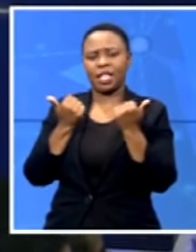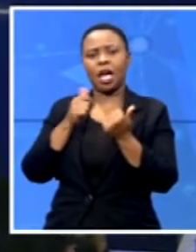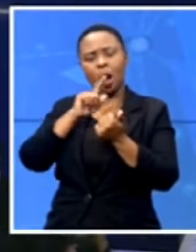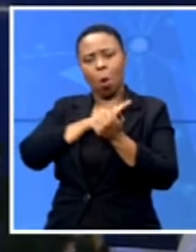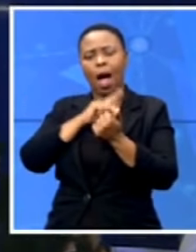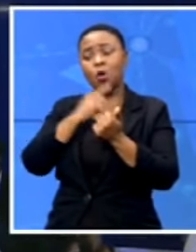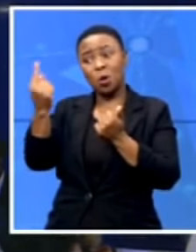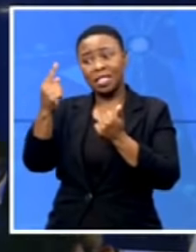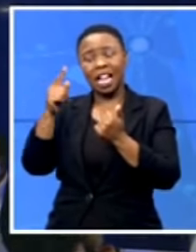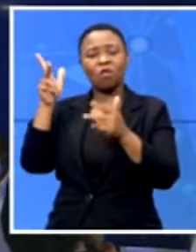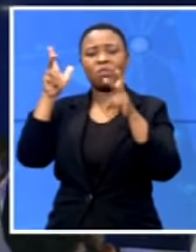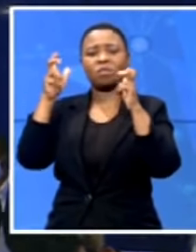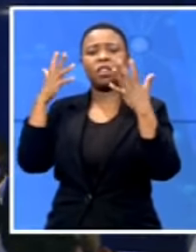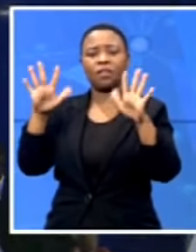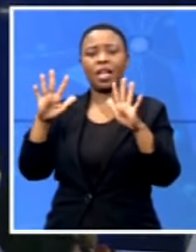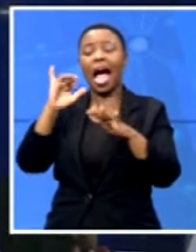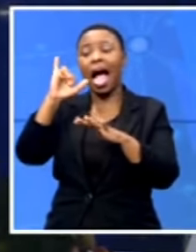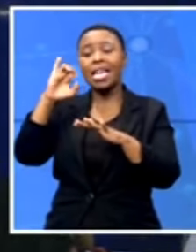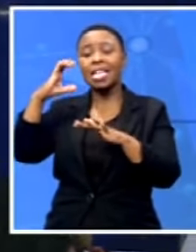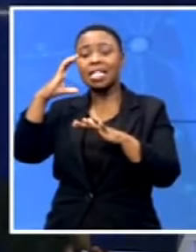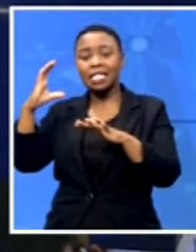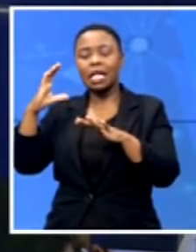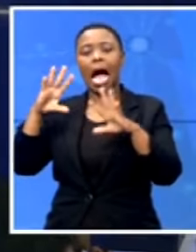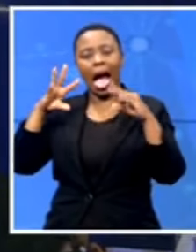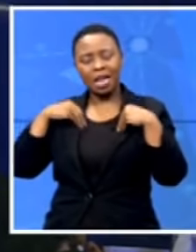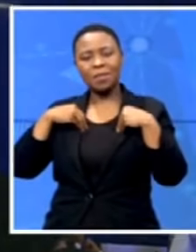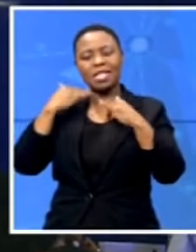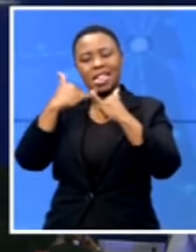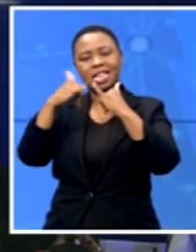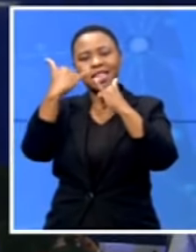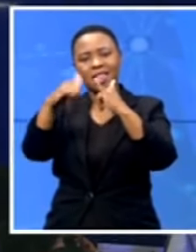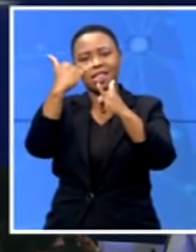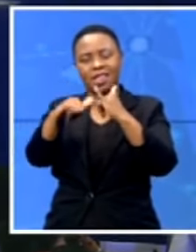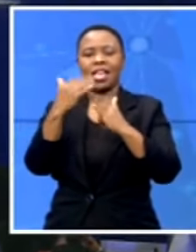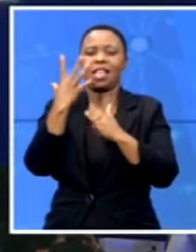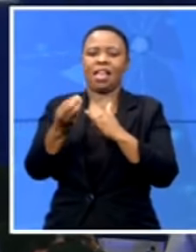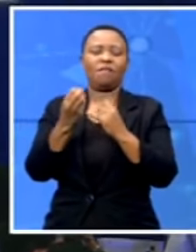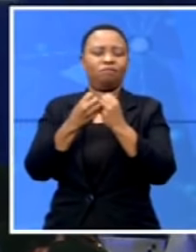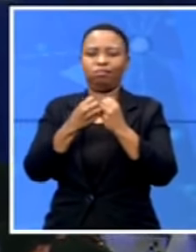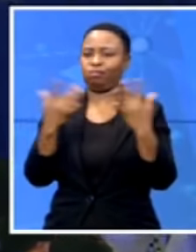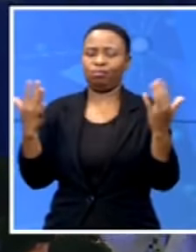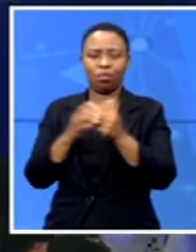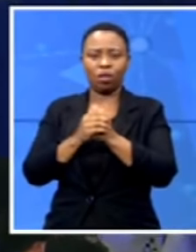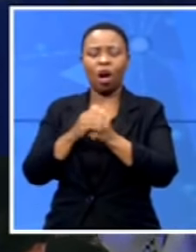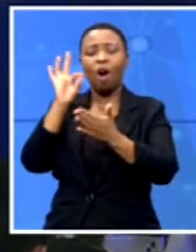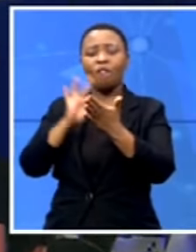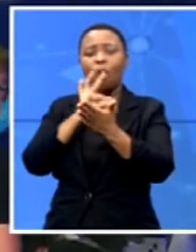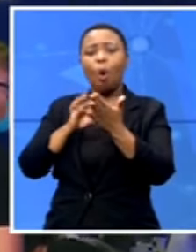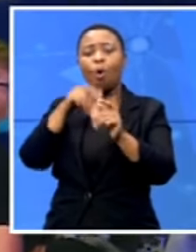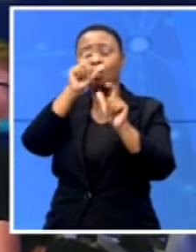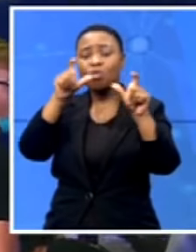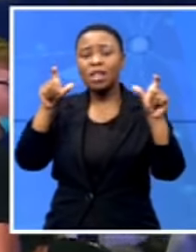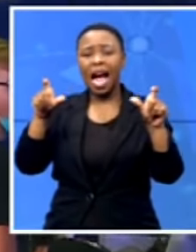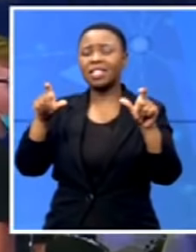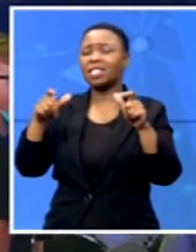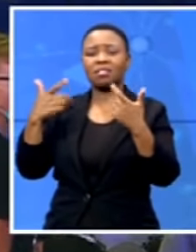were so many glitches. We've got a number of voters who were turned away from the voting stations because they did not